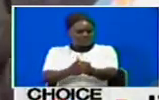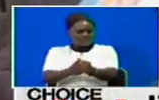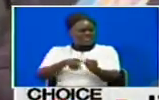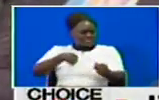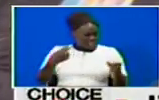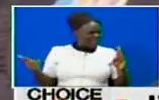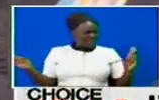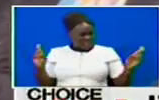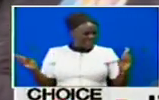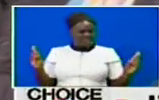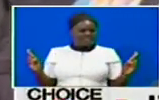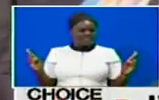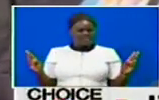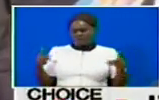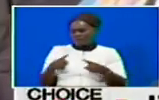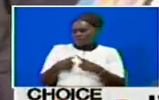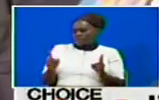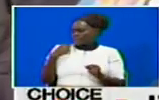Nilikuwa tayari kabisa.